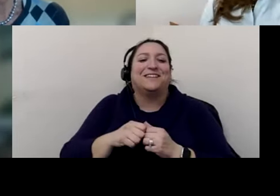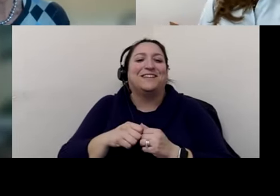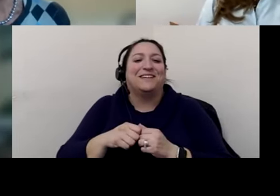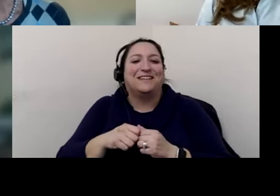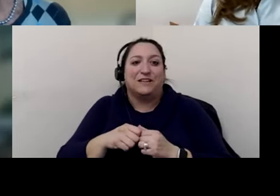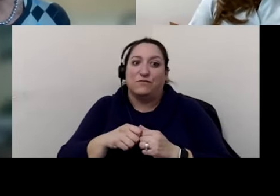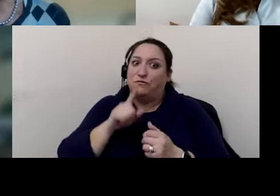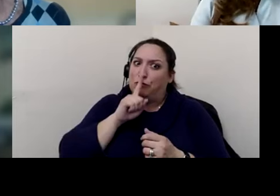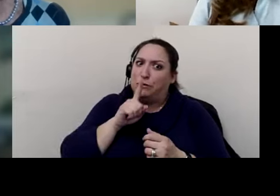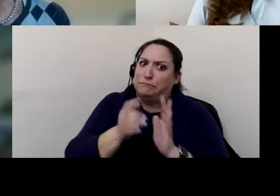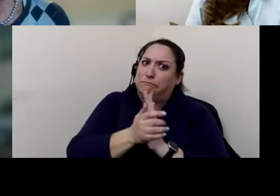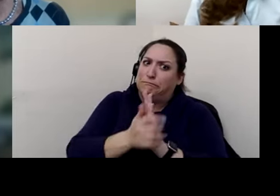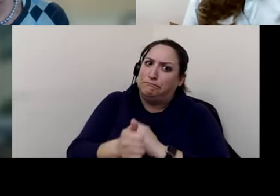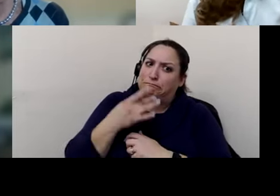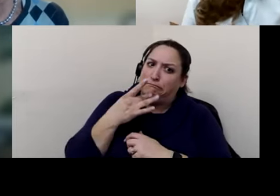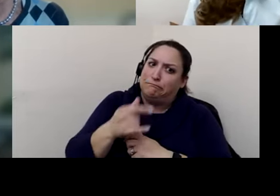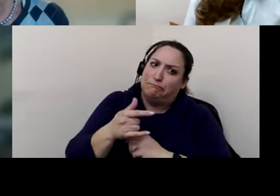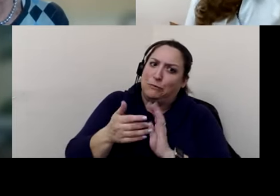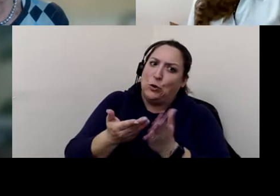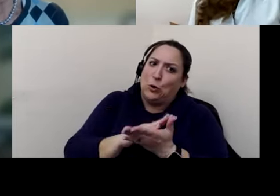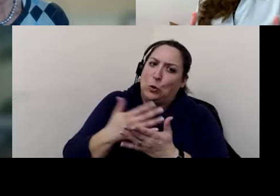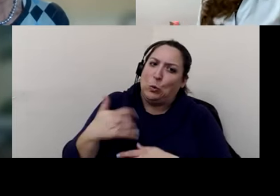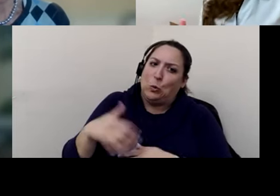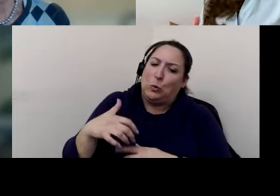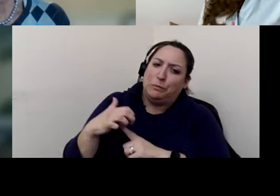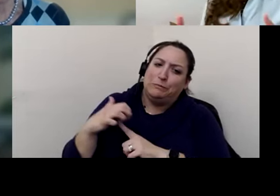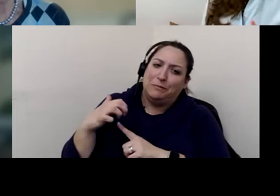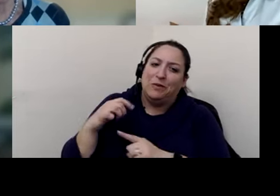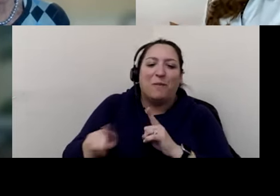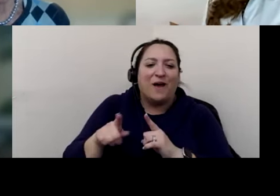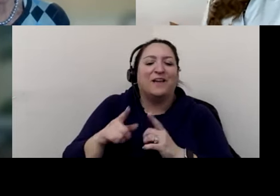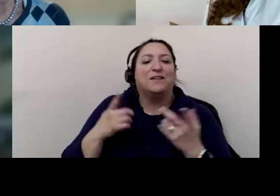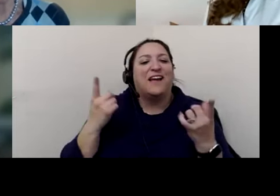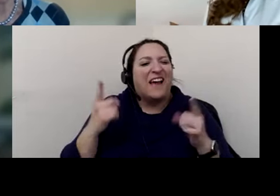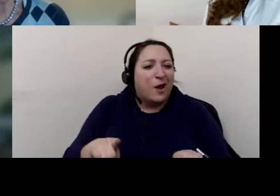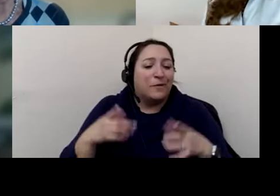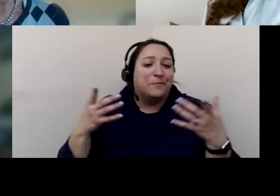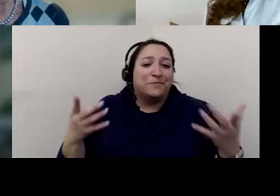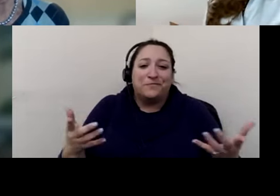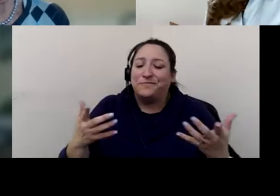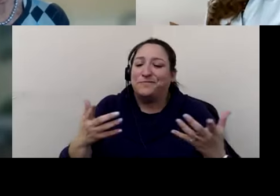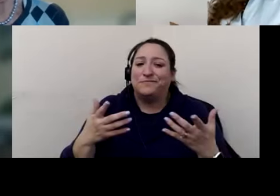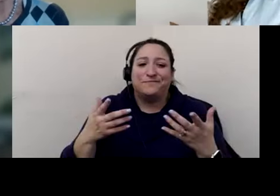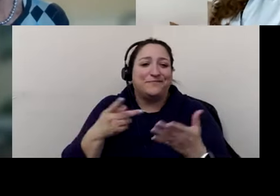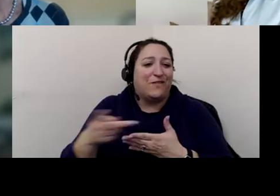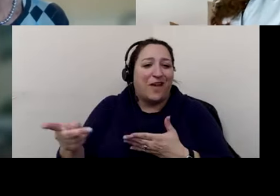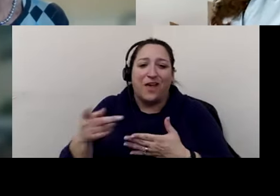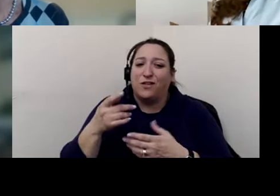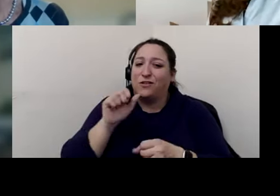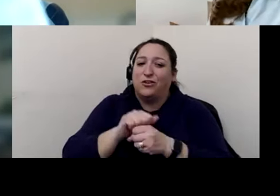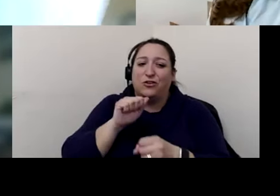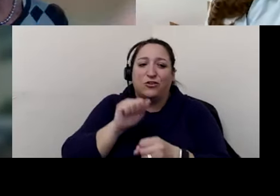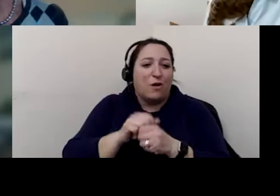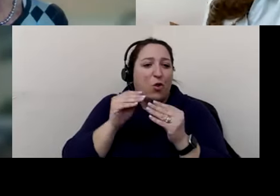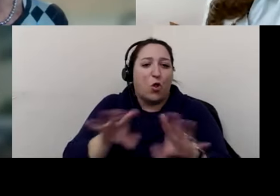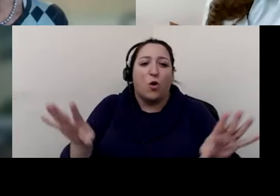Actually, he's a really good cook. So, but circumstances prevailed and he lost that job, but